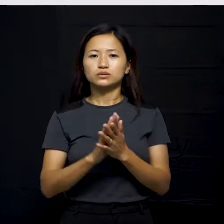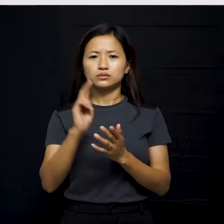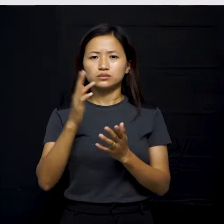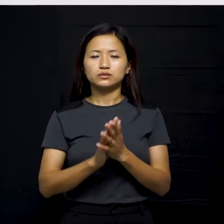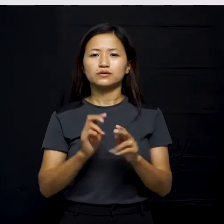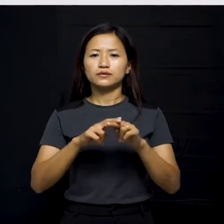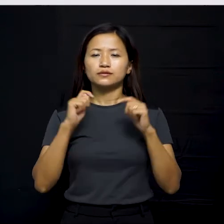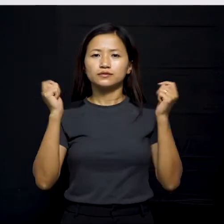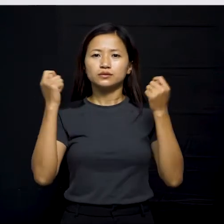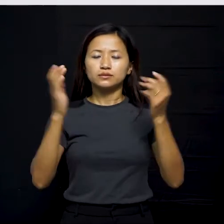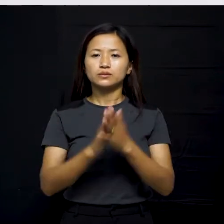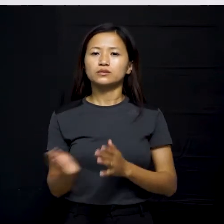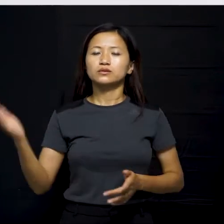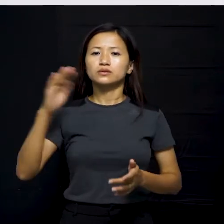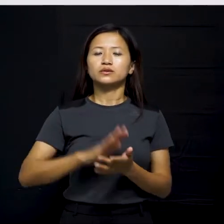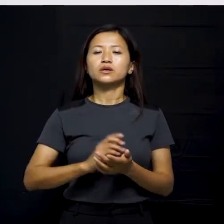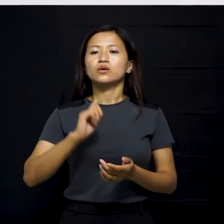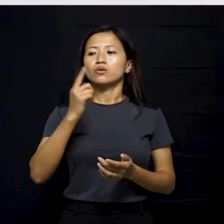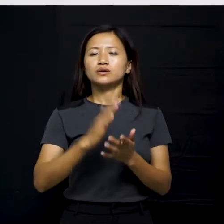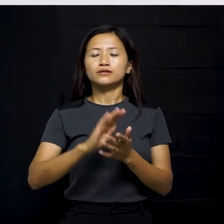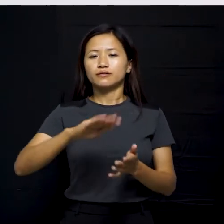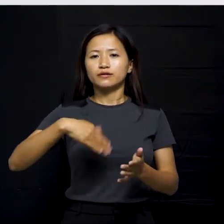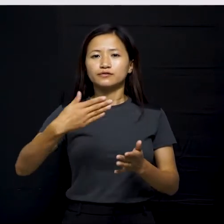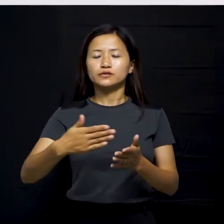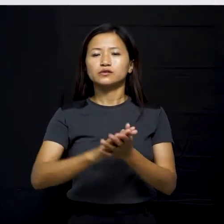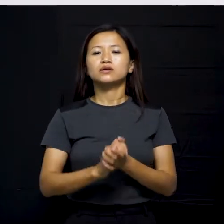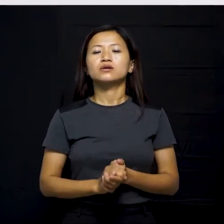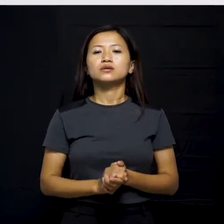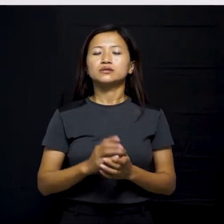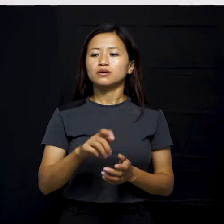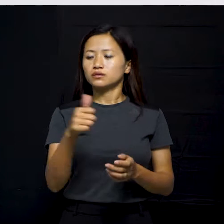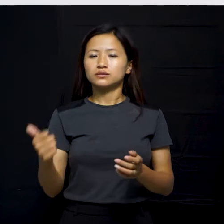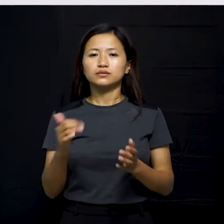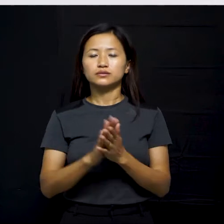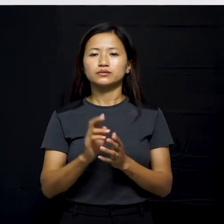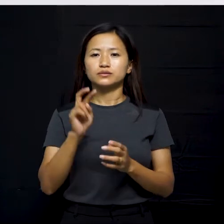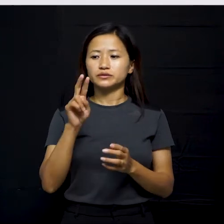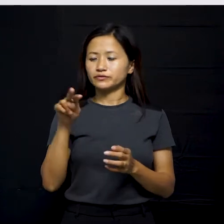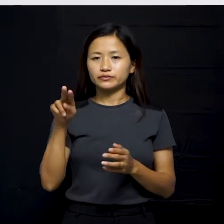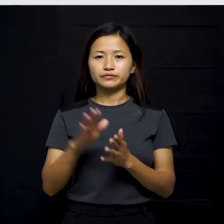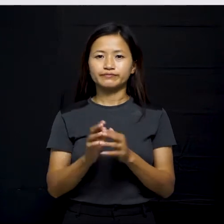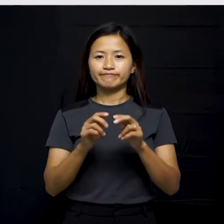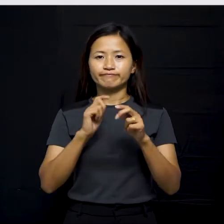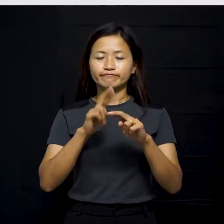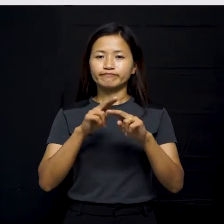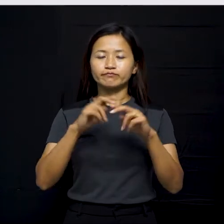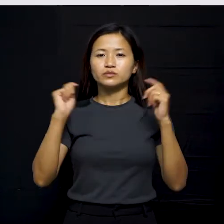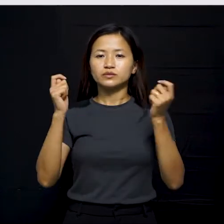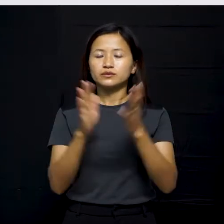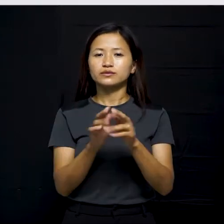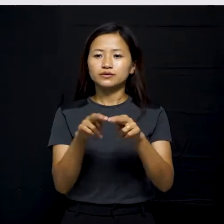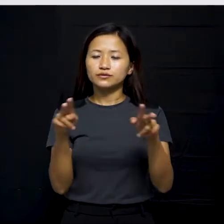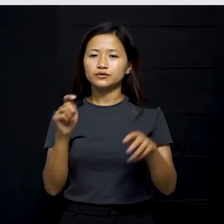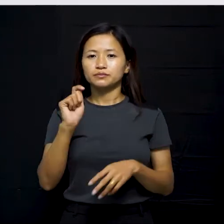these festivals comes one after the other. Now, these festivals have different meanings. Some festivals are celebrated